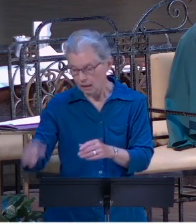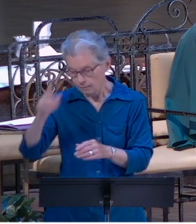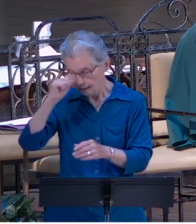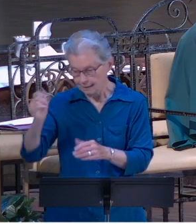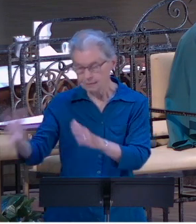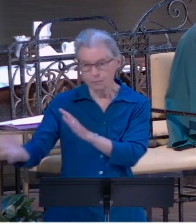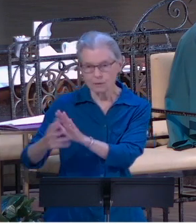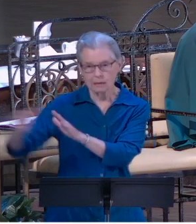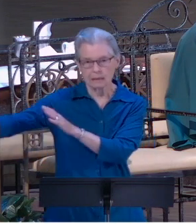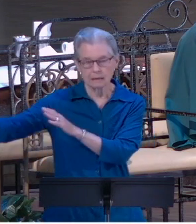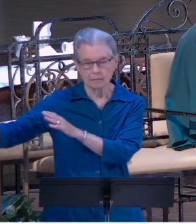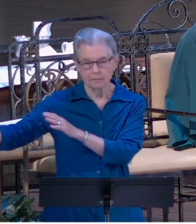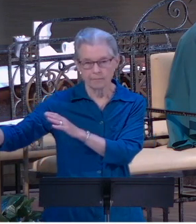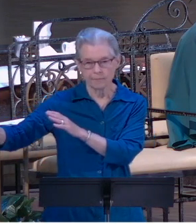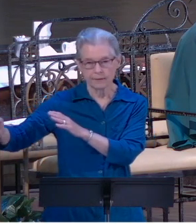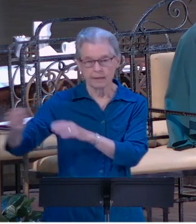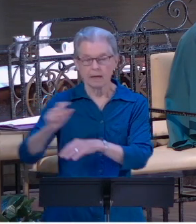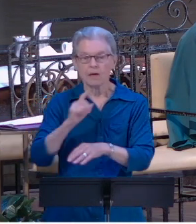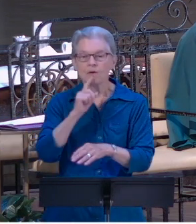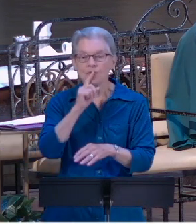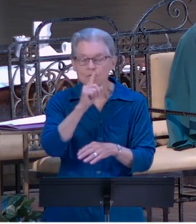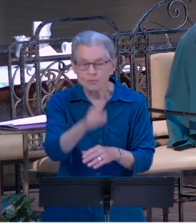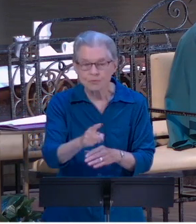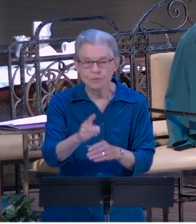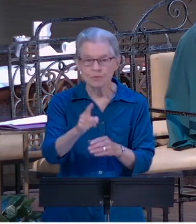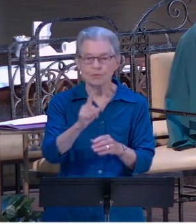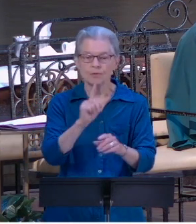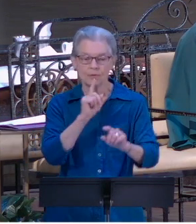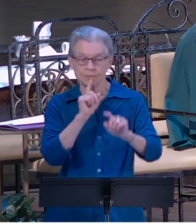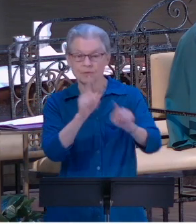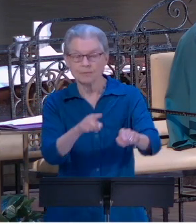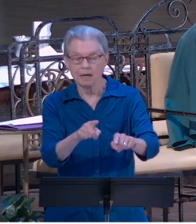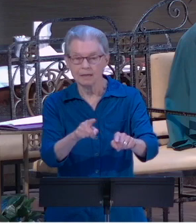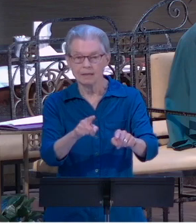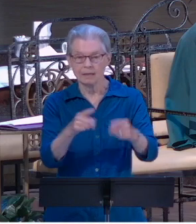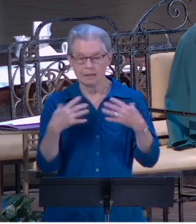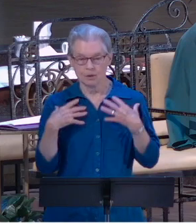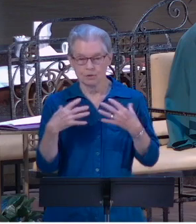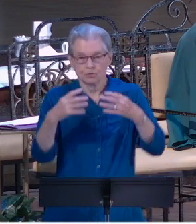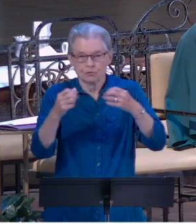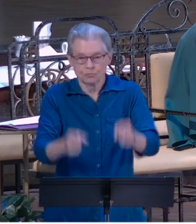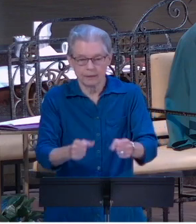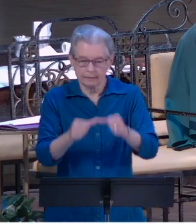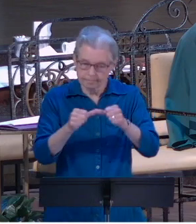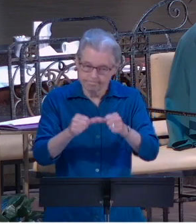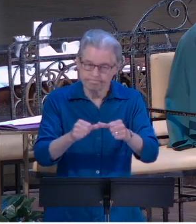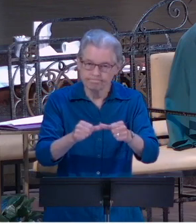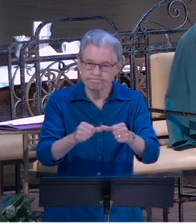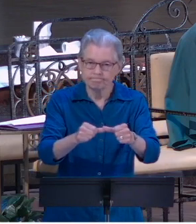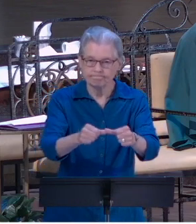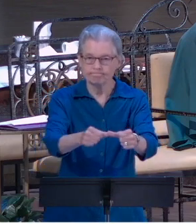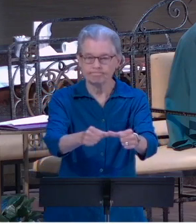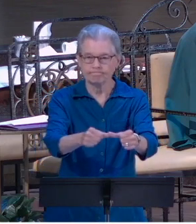It was a true testament of strength, resilience, and hope.